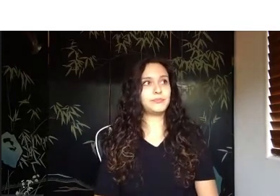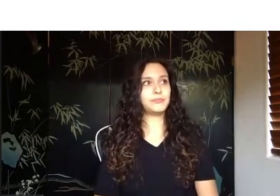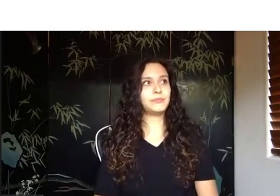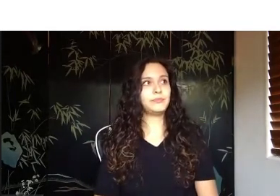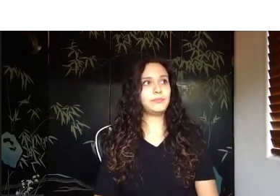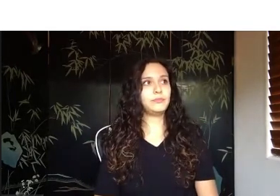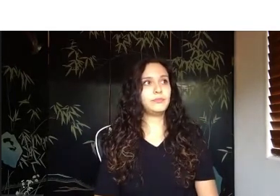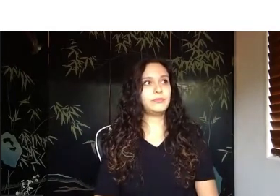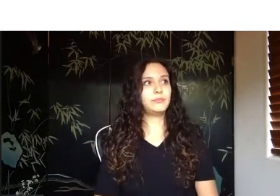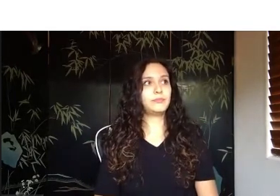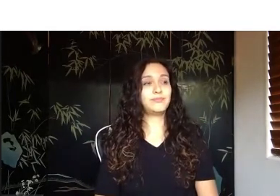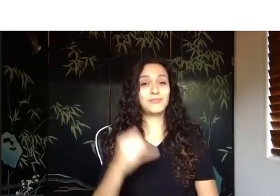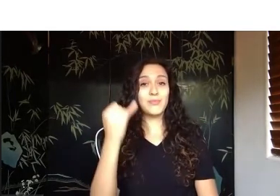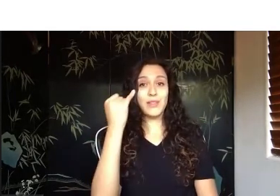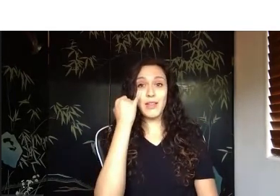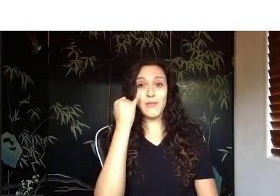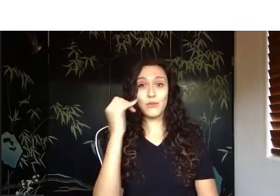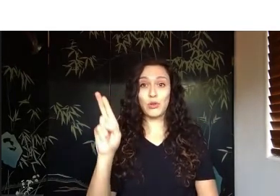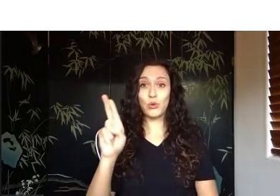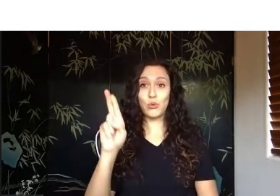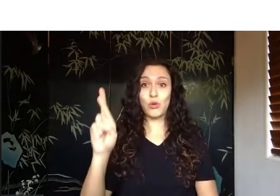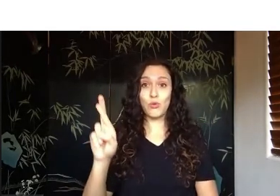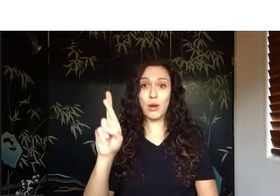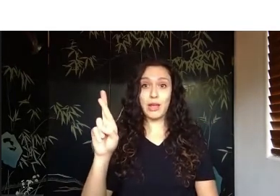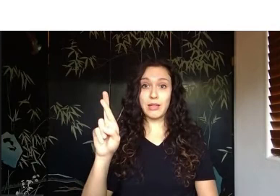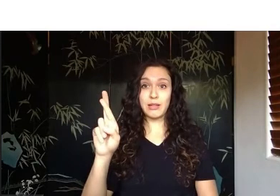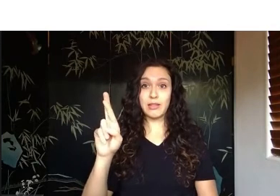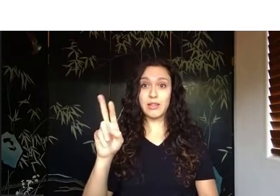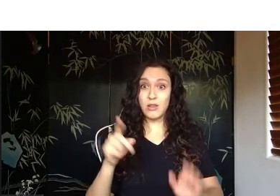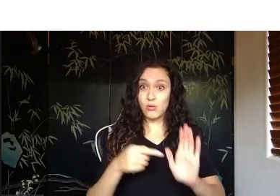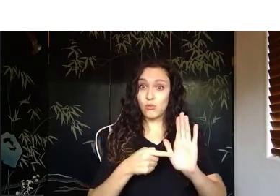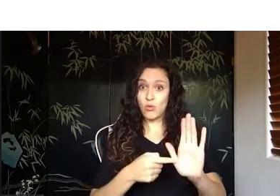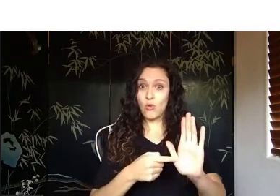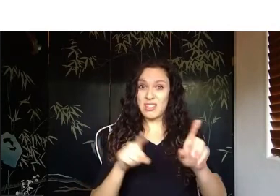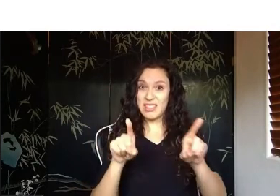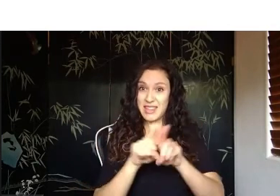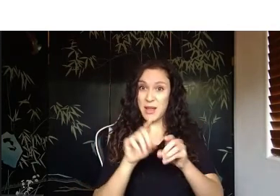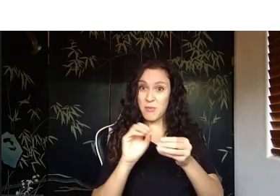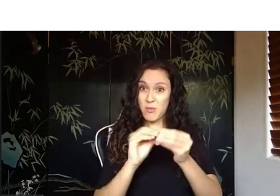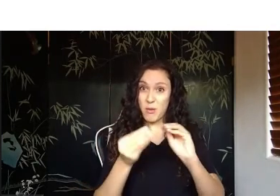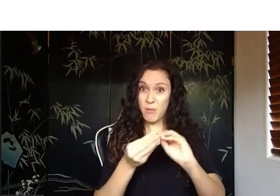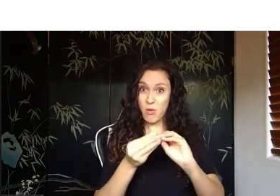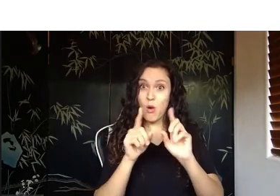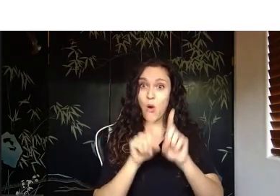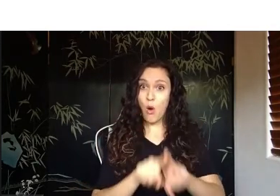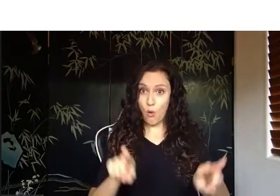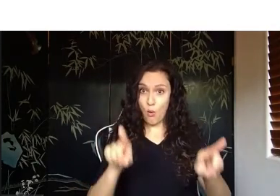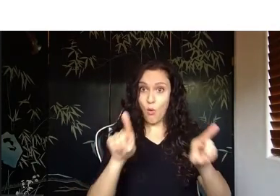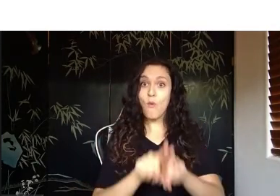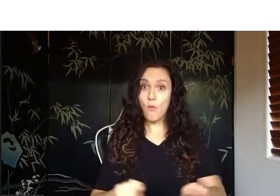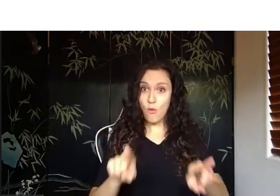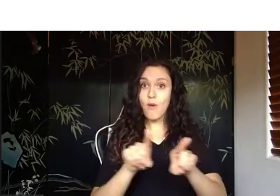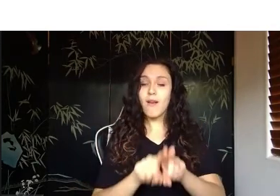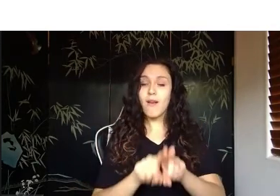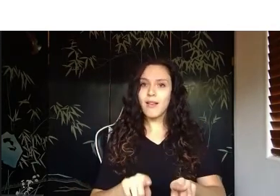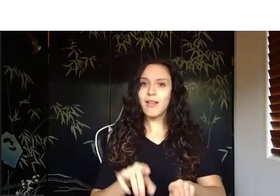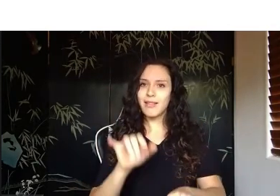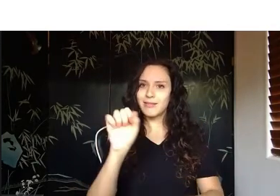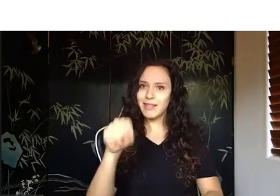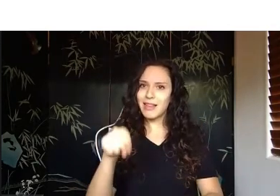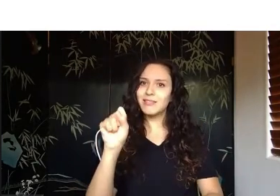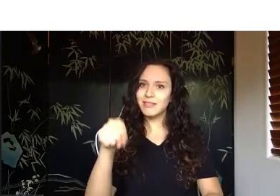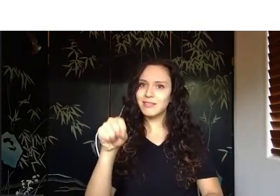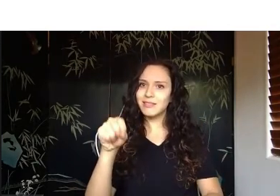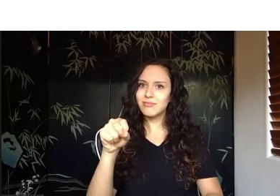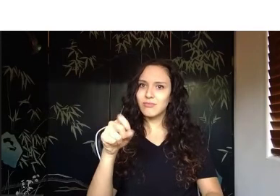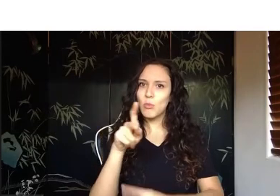set. Okay. If the unit rate of each set equals the same number constantly, then it creates a